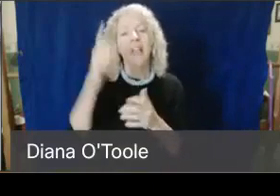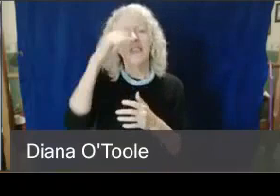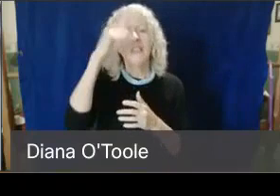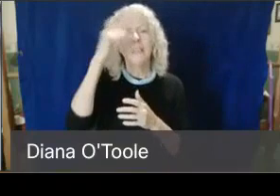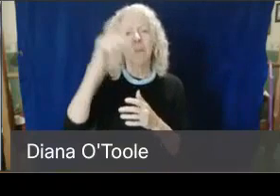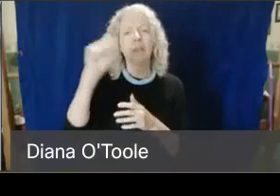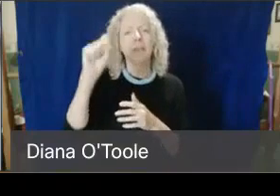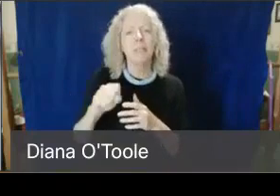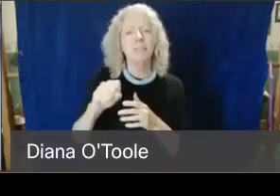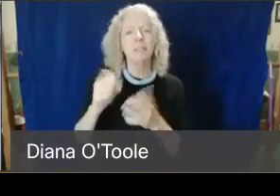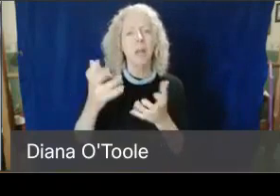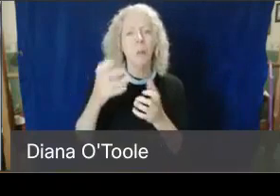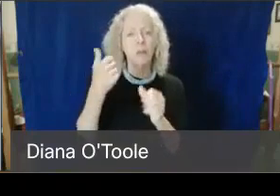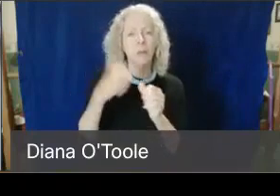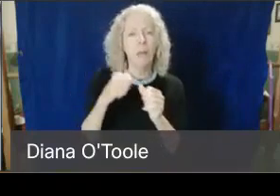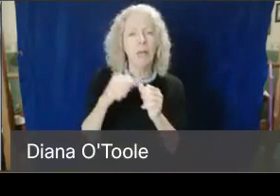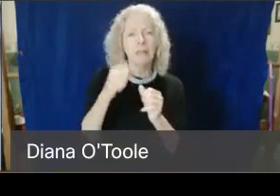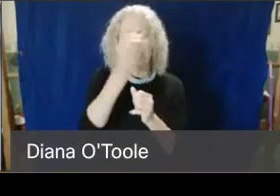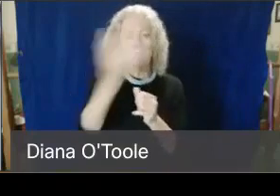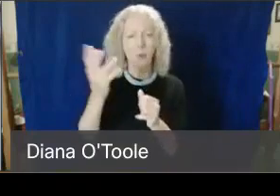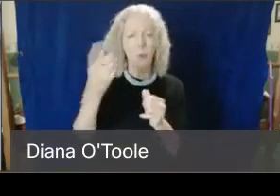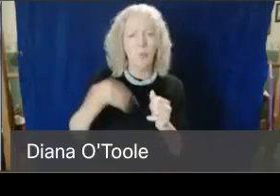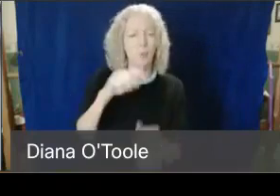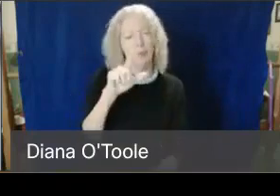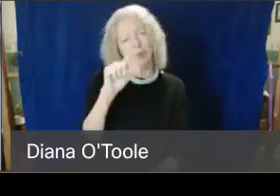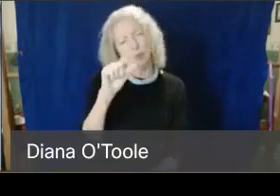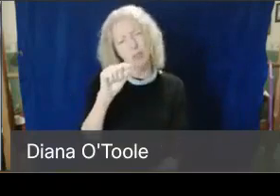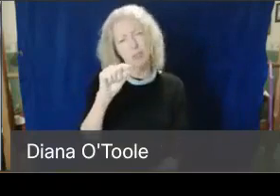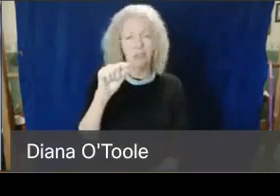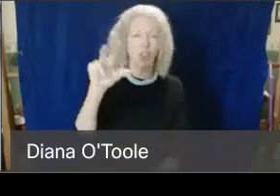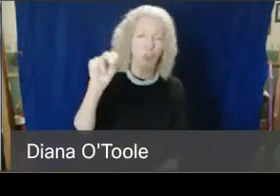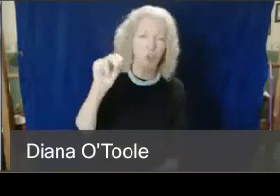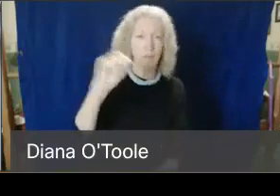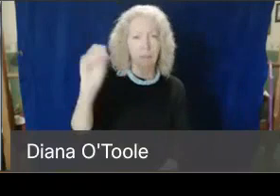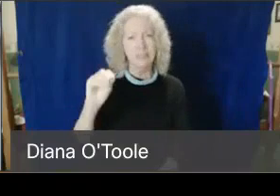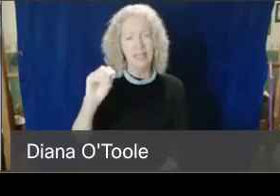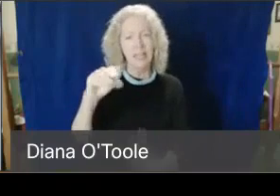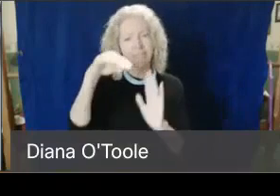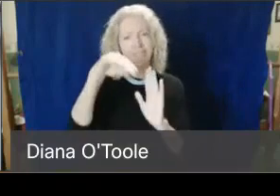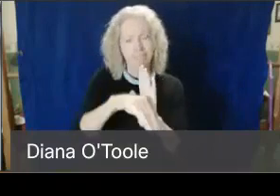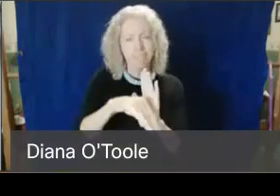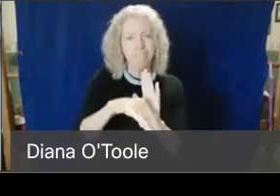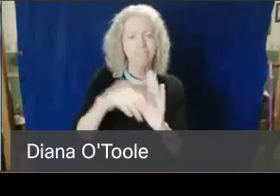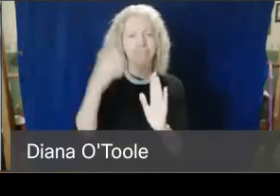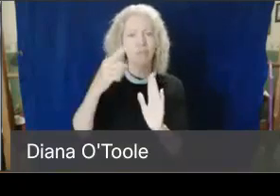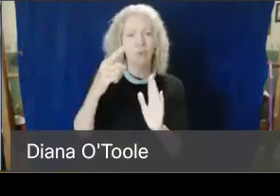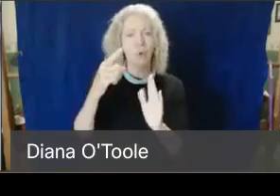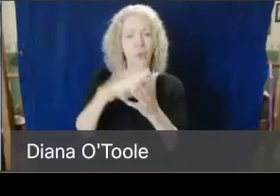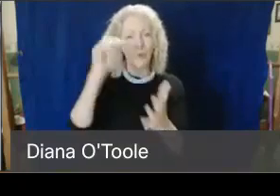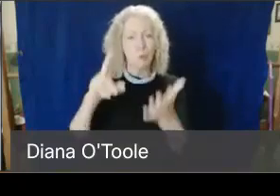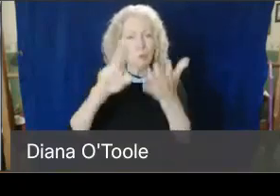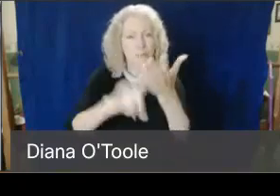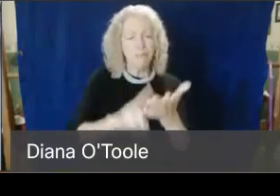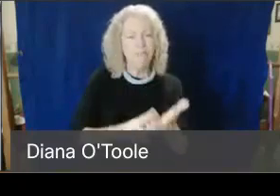25-30% down early in the enrollment process. And we ended up tightening that up, and we ended up